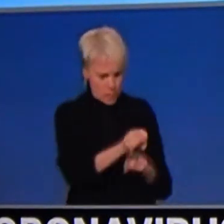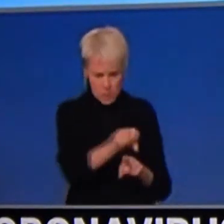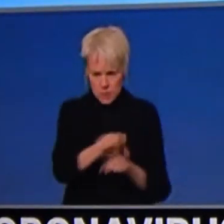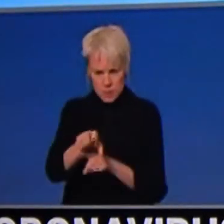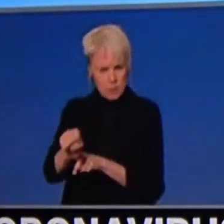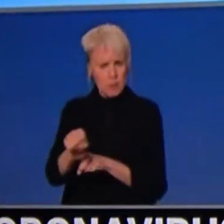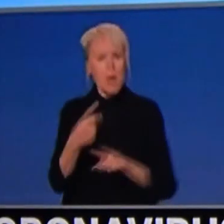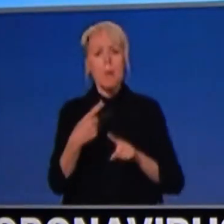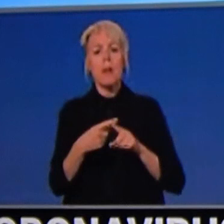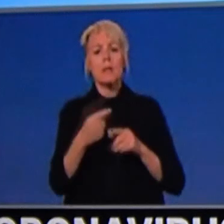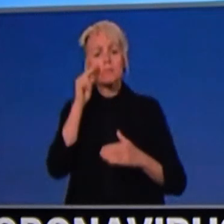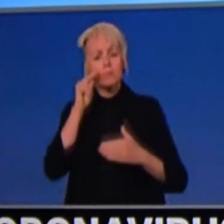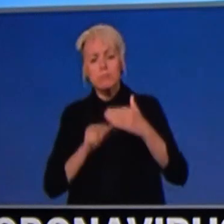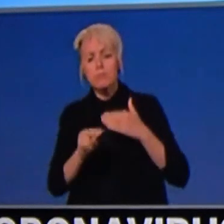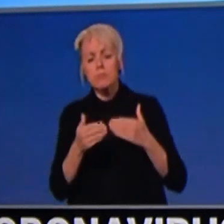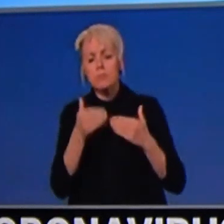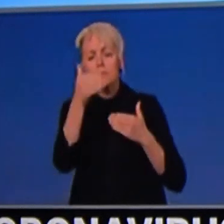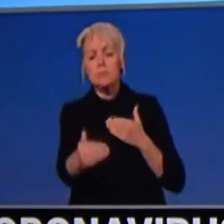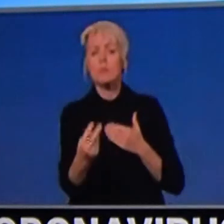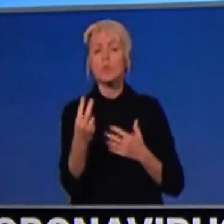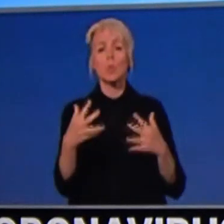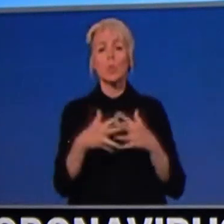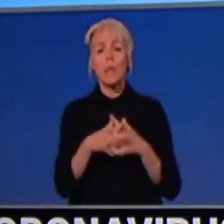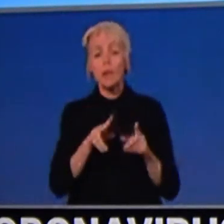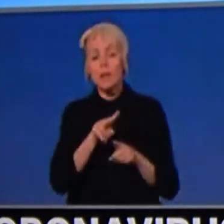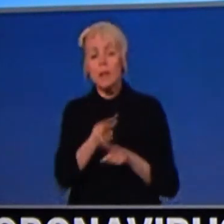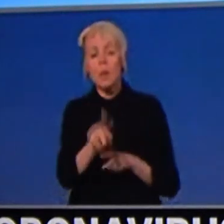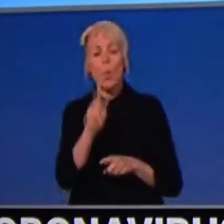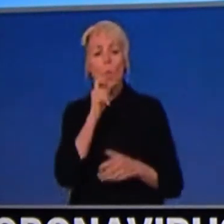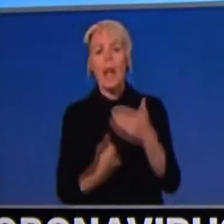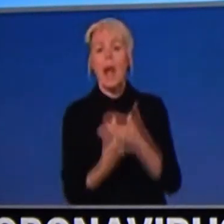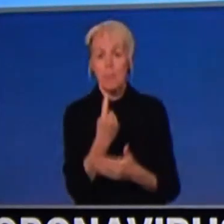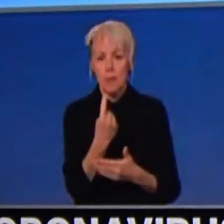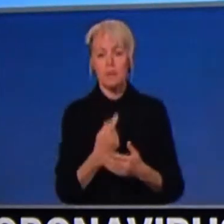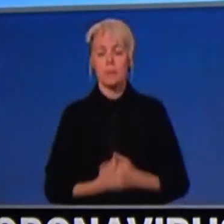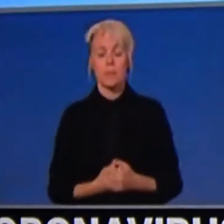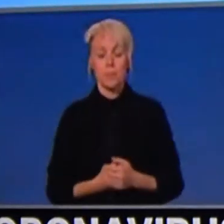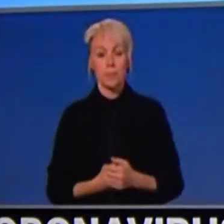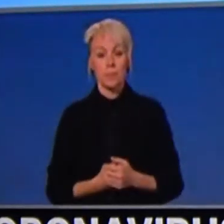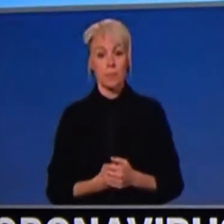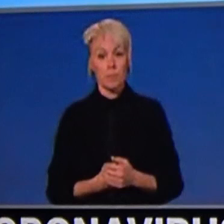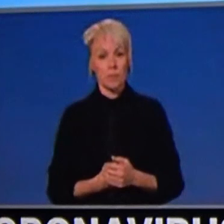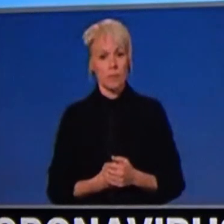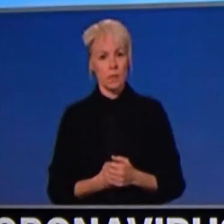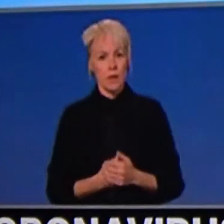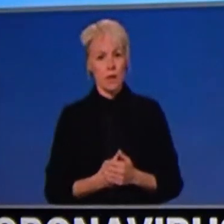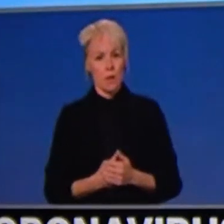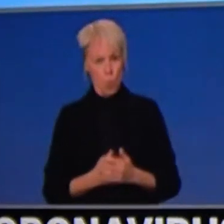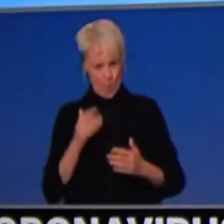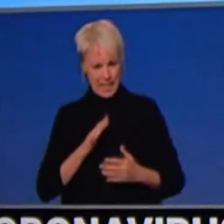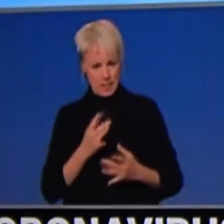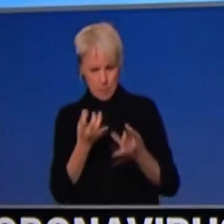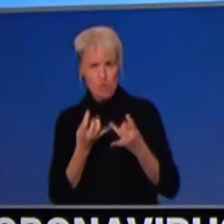happen in the next fortnight. We'll be able to review the effectiveness of our current measures and be prepared